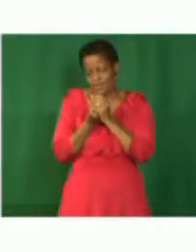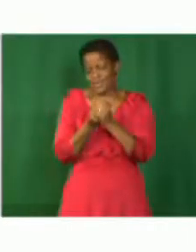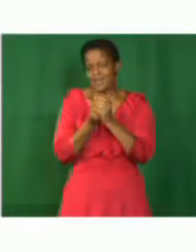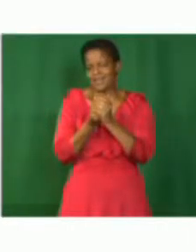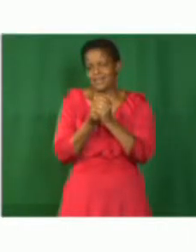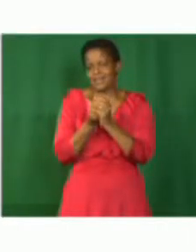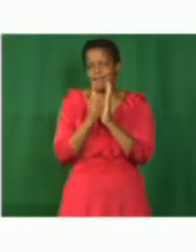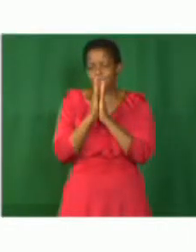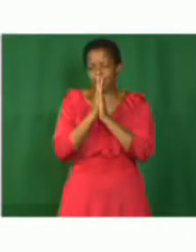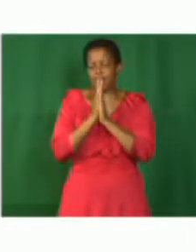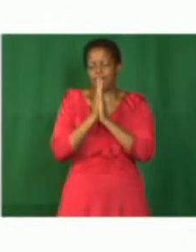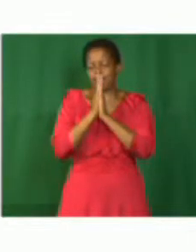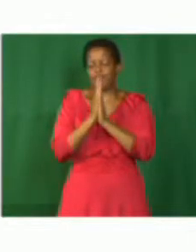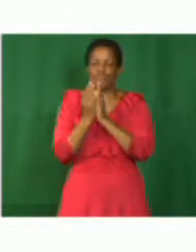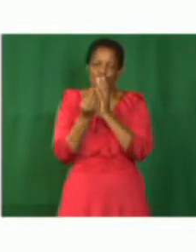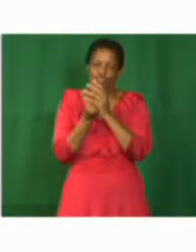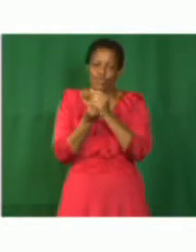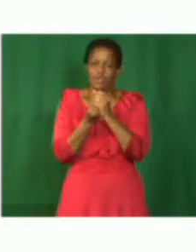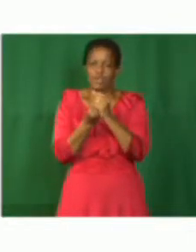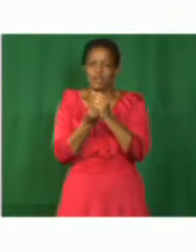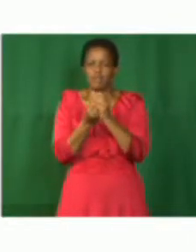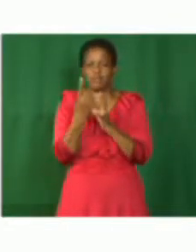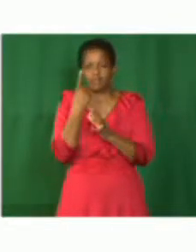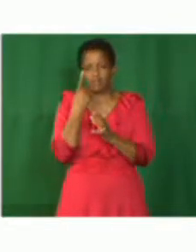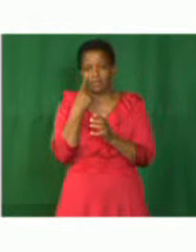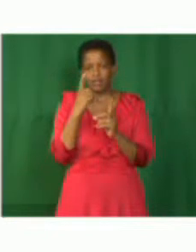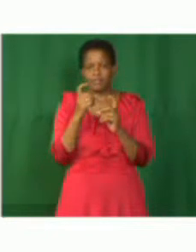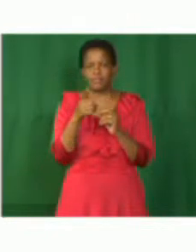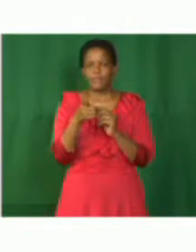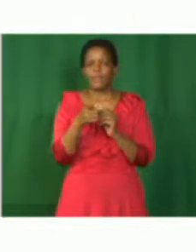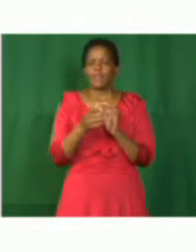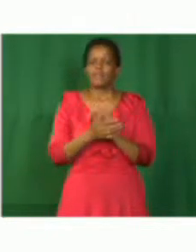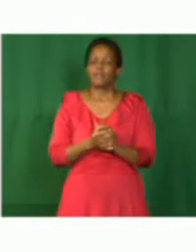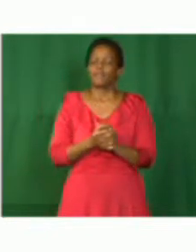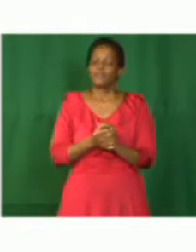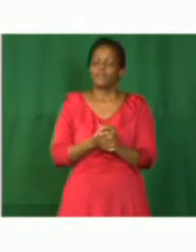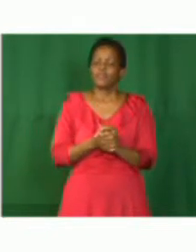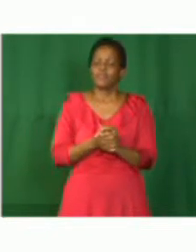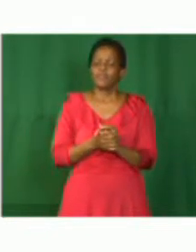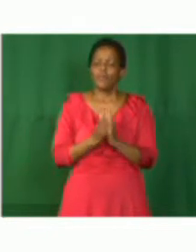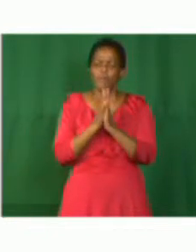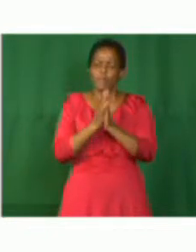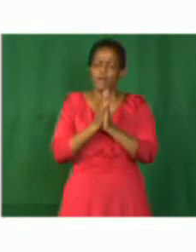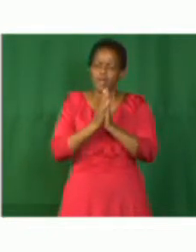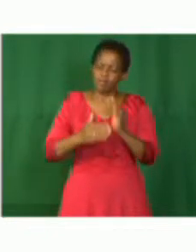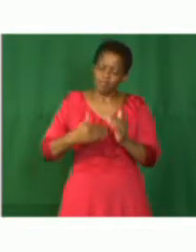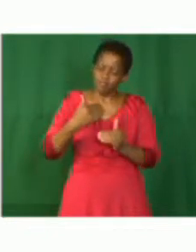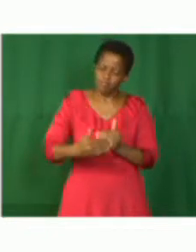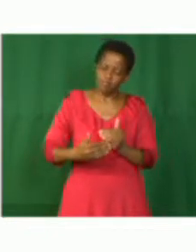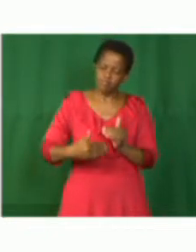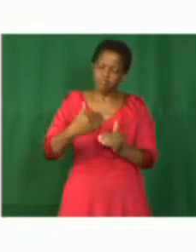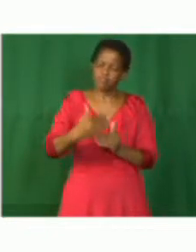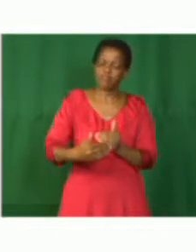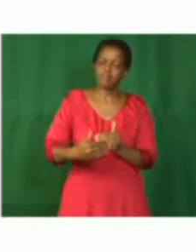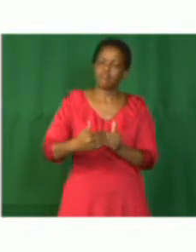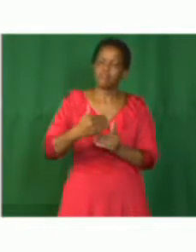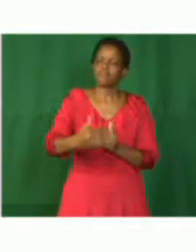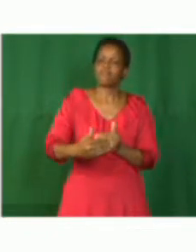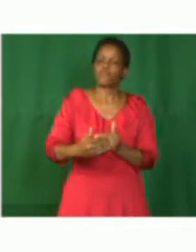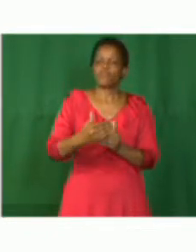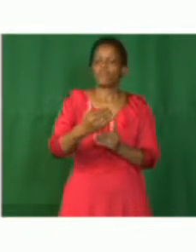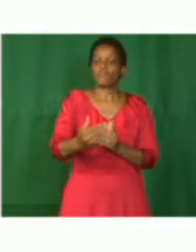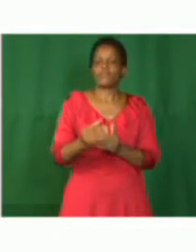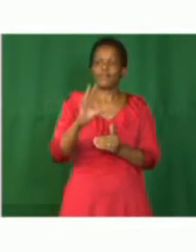church, praying together. So now, they had what? Regular prayers. They prayed in the 3rd hour, the